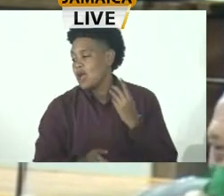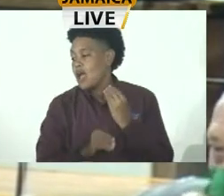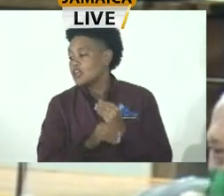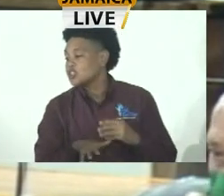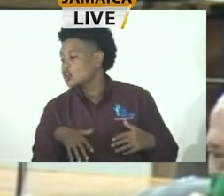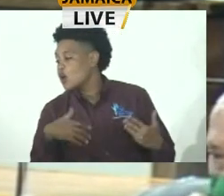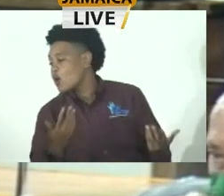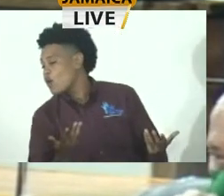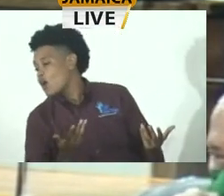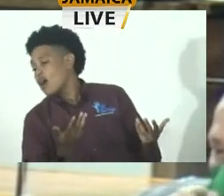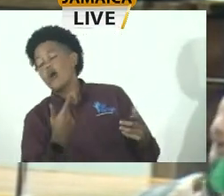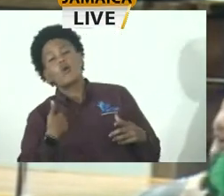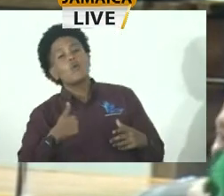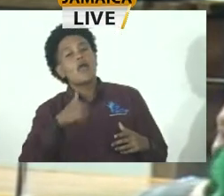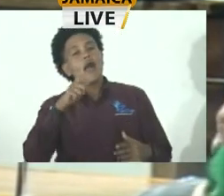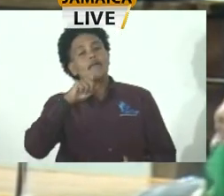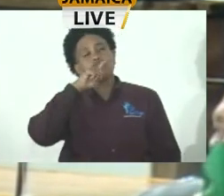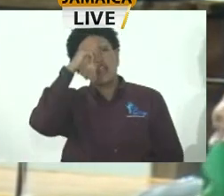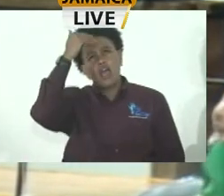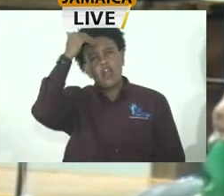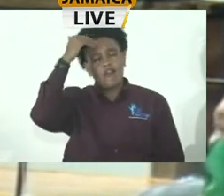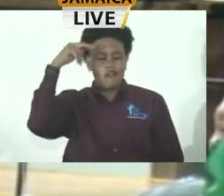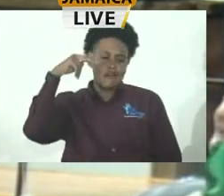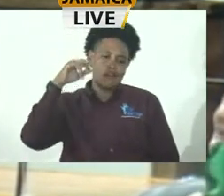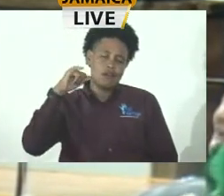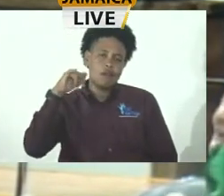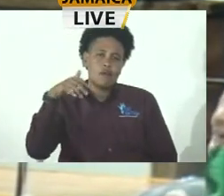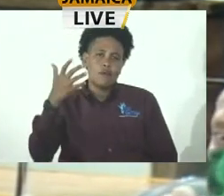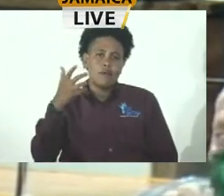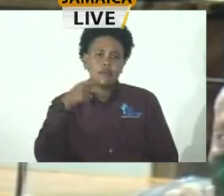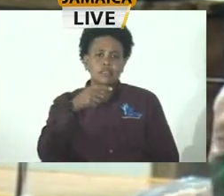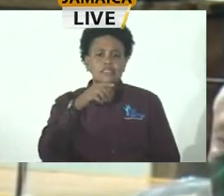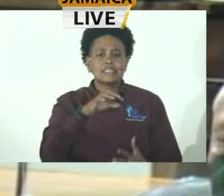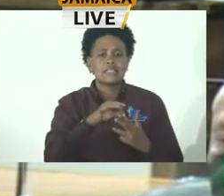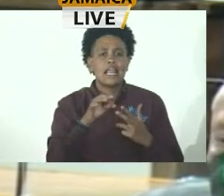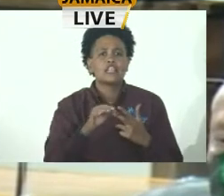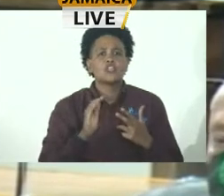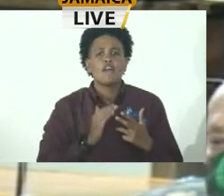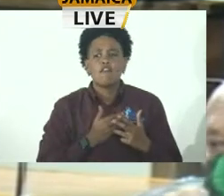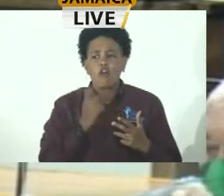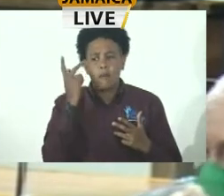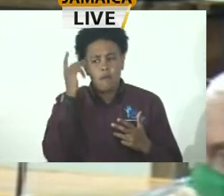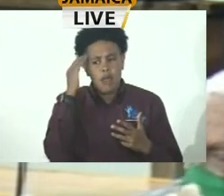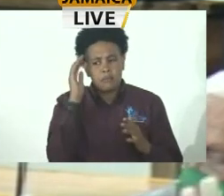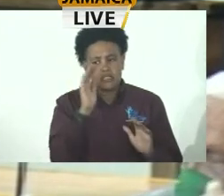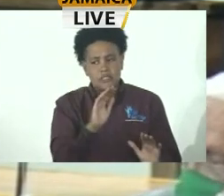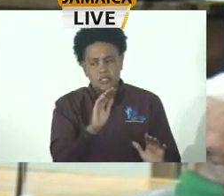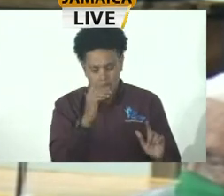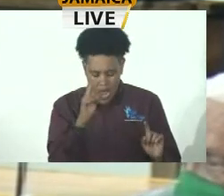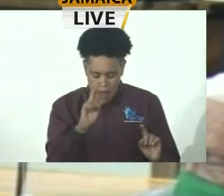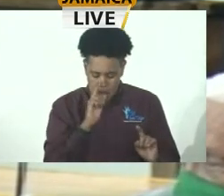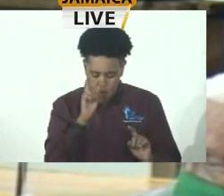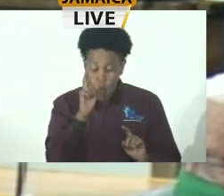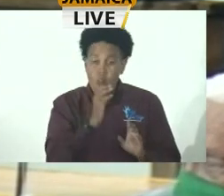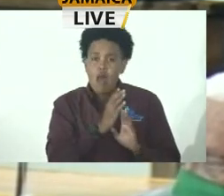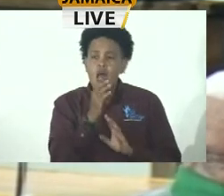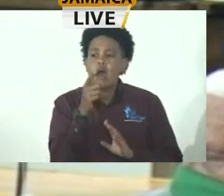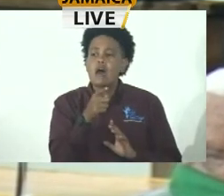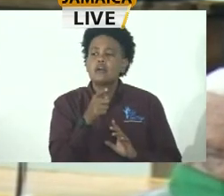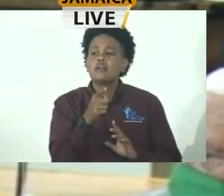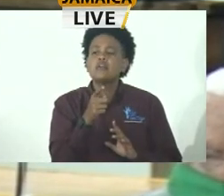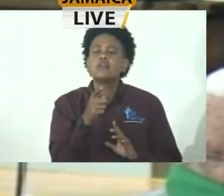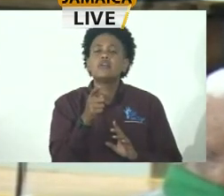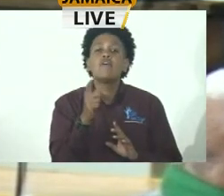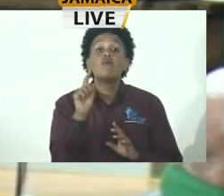speaker we have to acknowledge the selection of our prime minister as one of